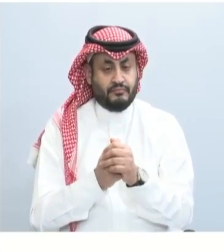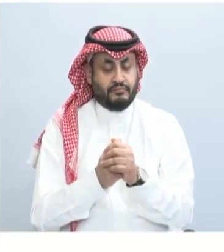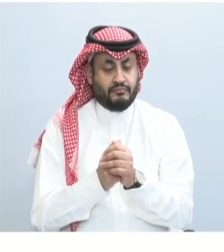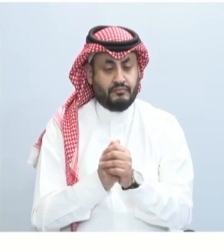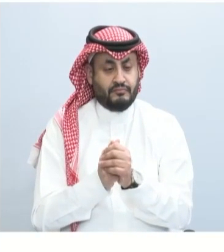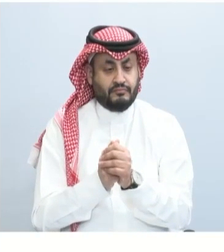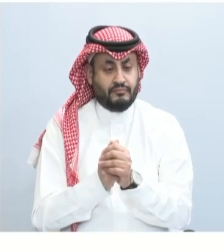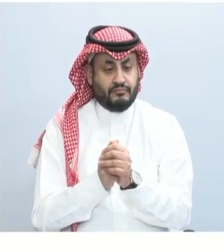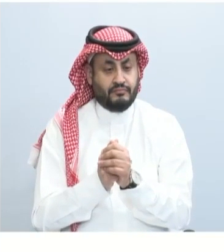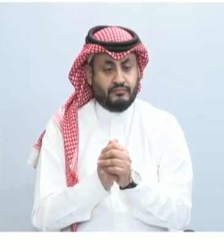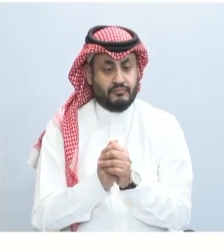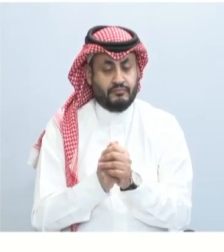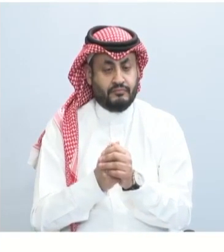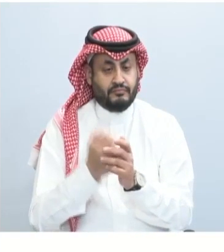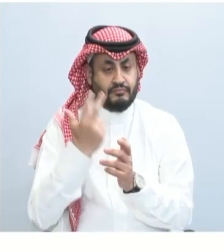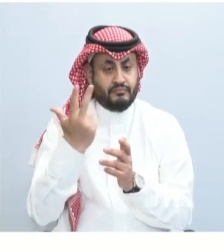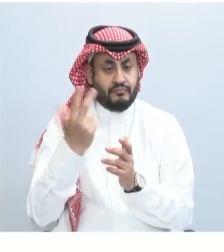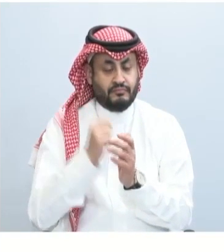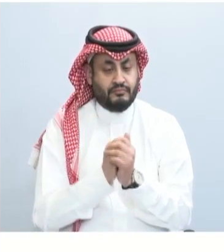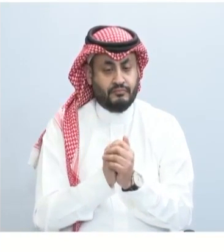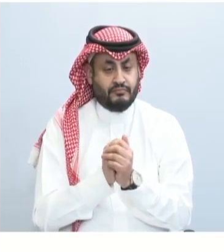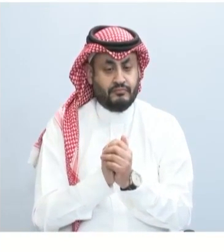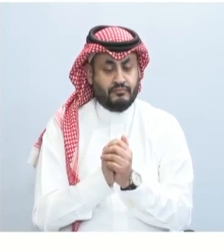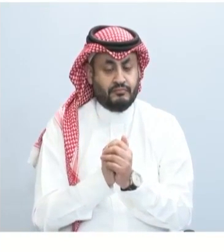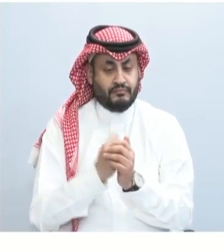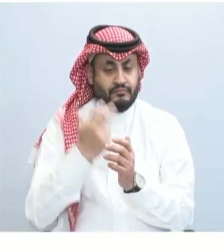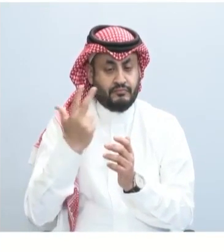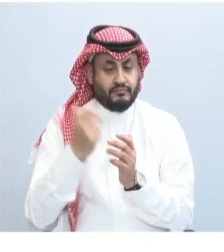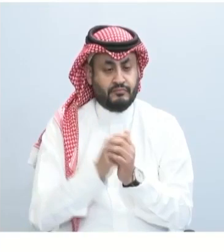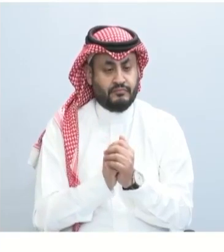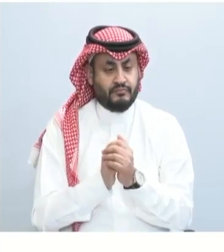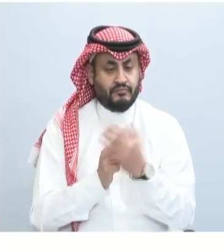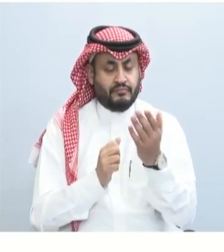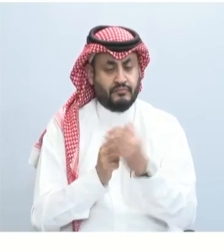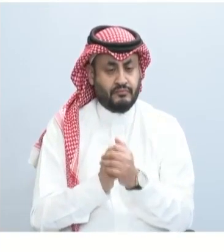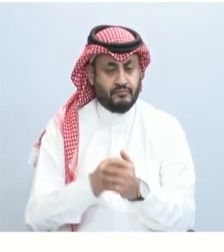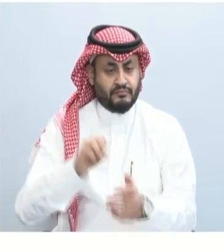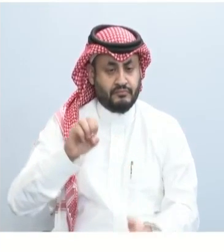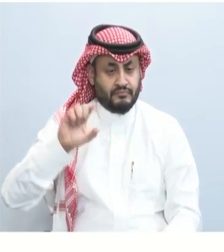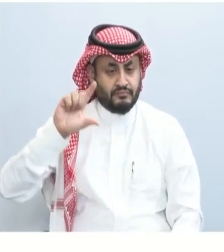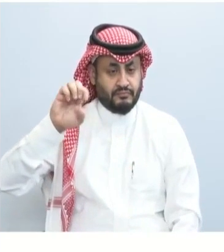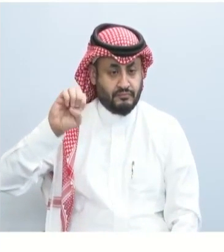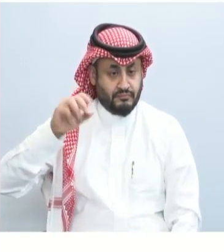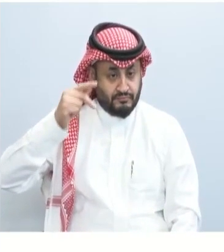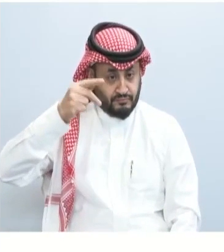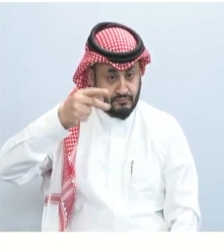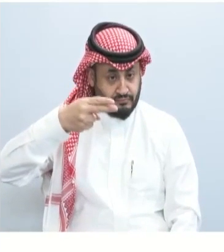the word of number three. The word of number three is